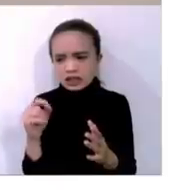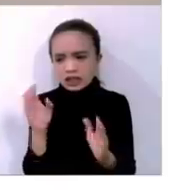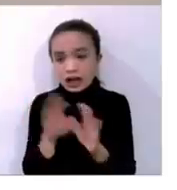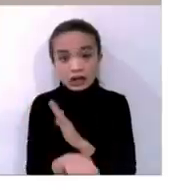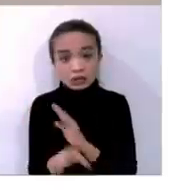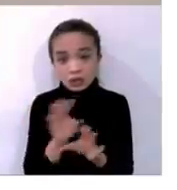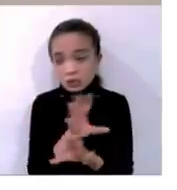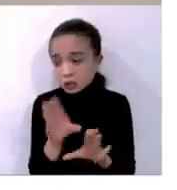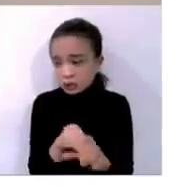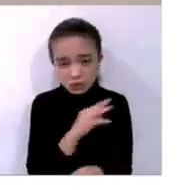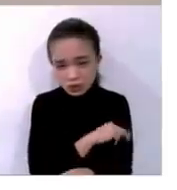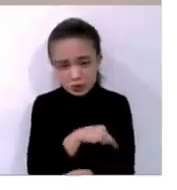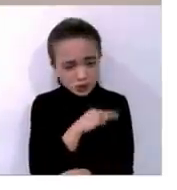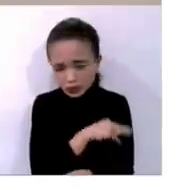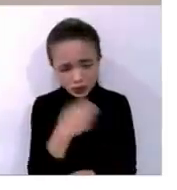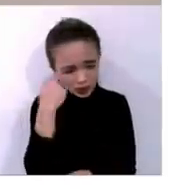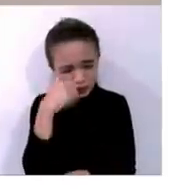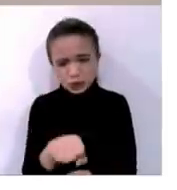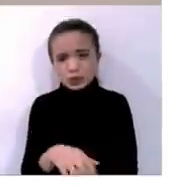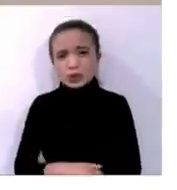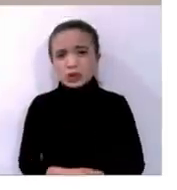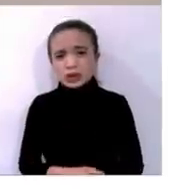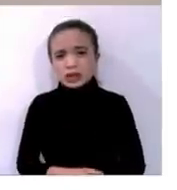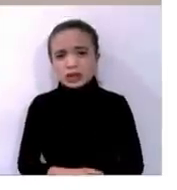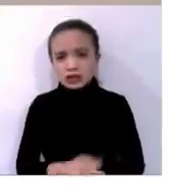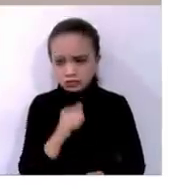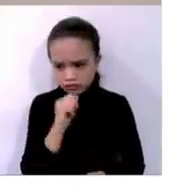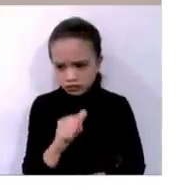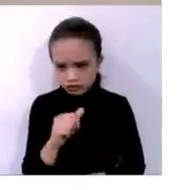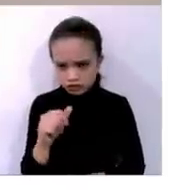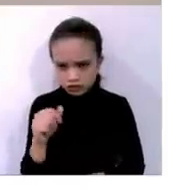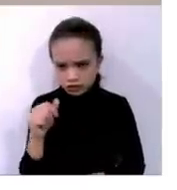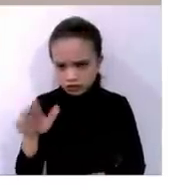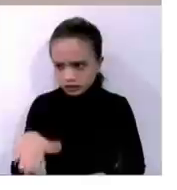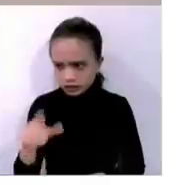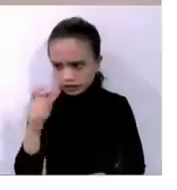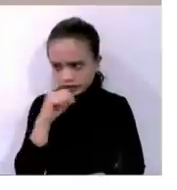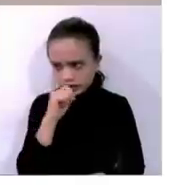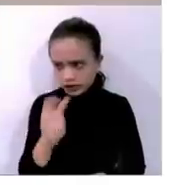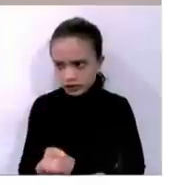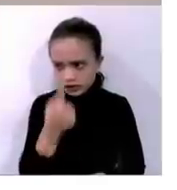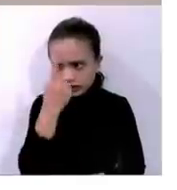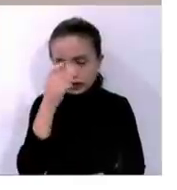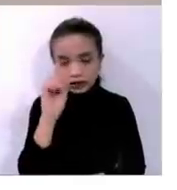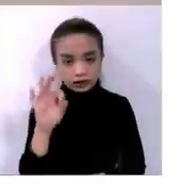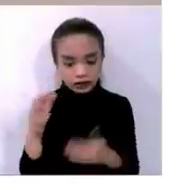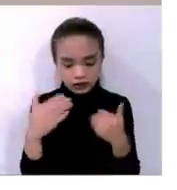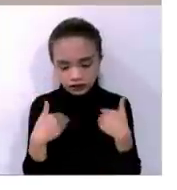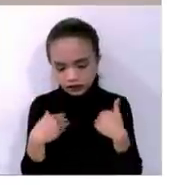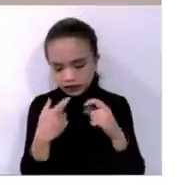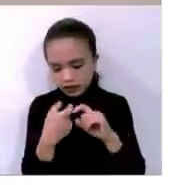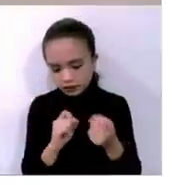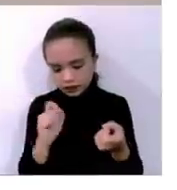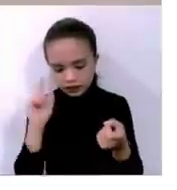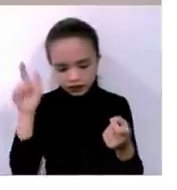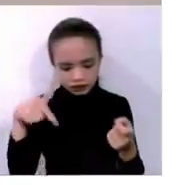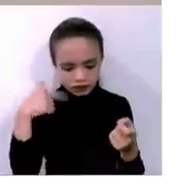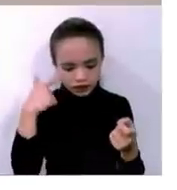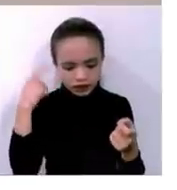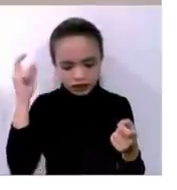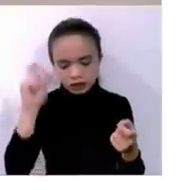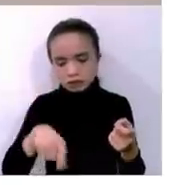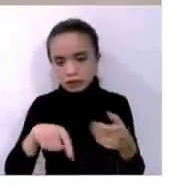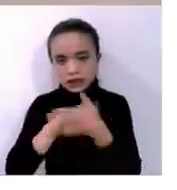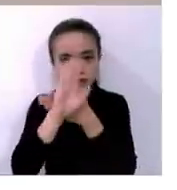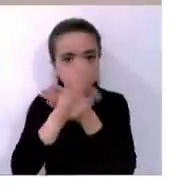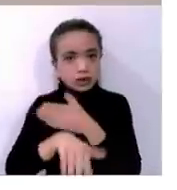turpitude. Iba naman yan, bata malit will understand that. If you get something from the government, you have to return to